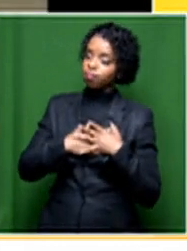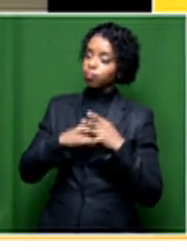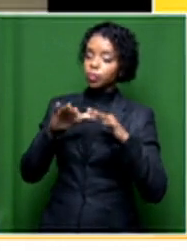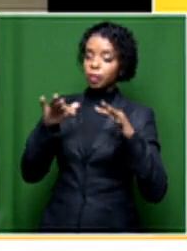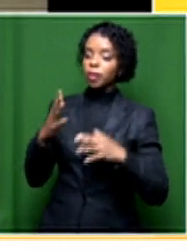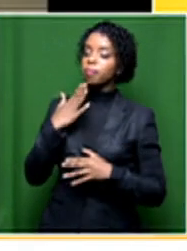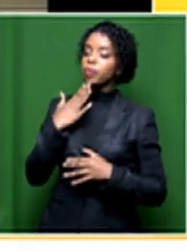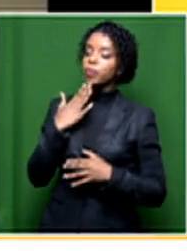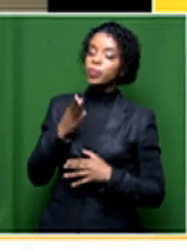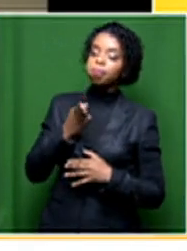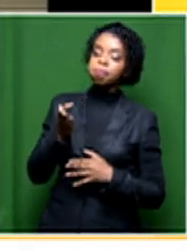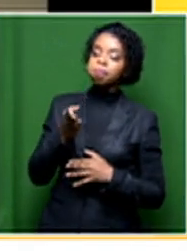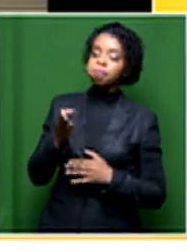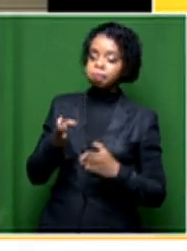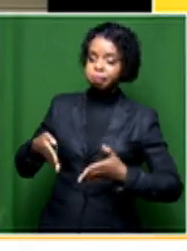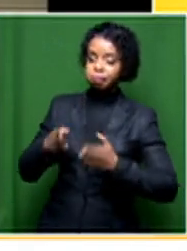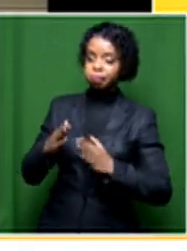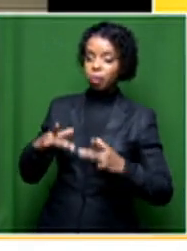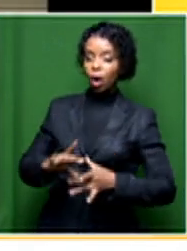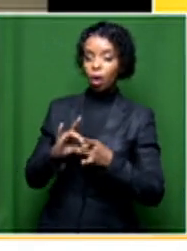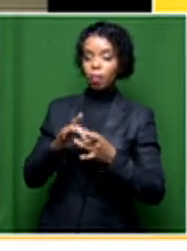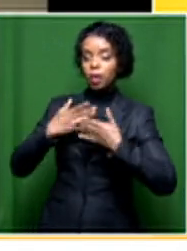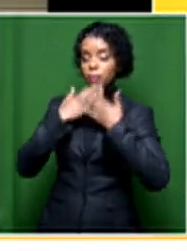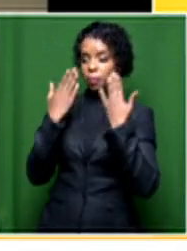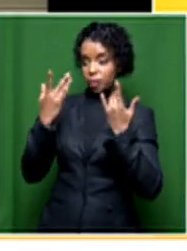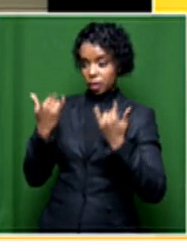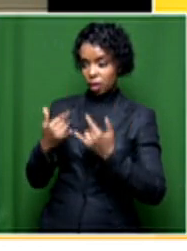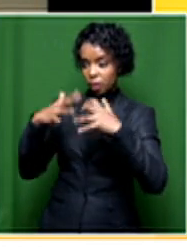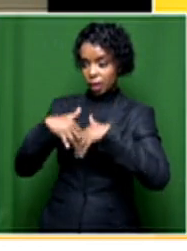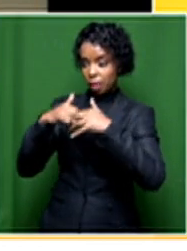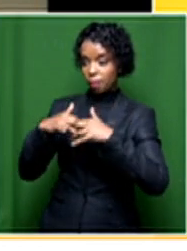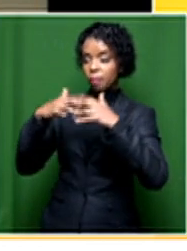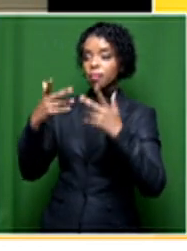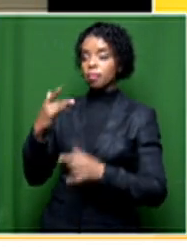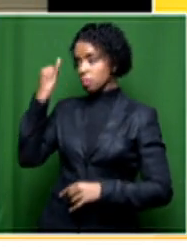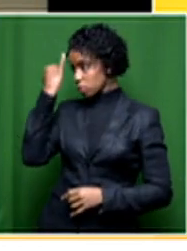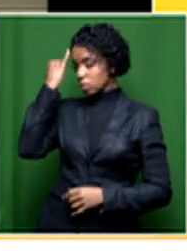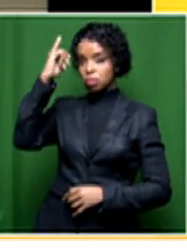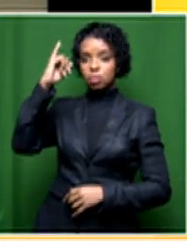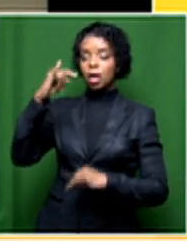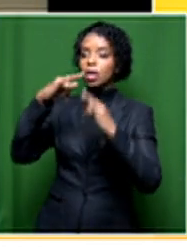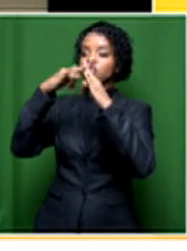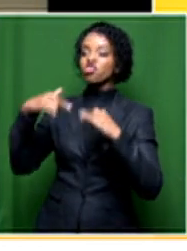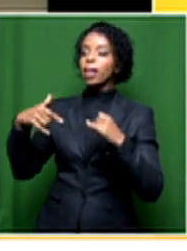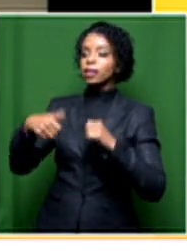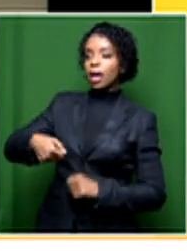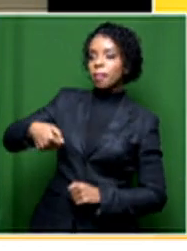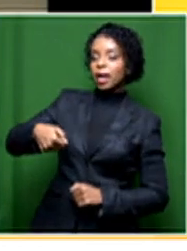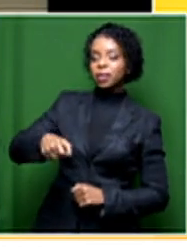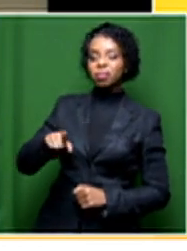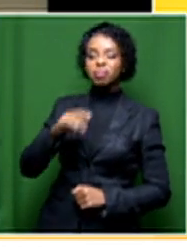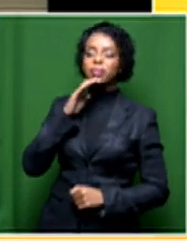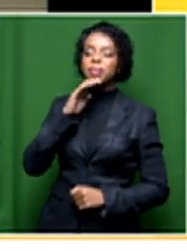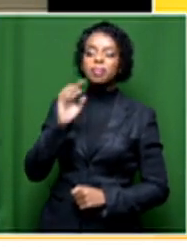on the streets, who don't have shelter. And now you've come up with this very innovative shelter bag. But explain to us exactly what